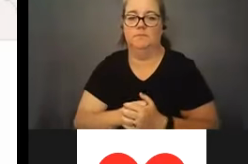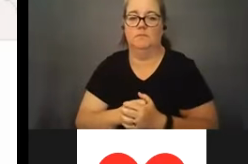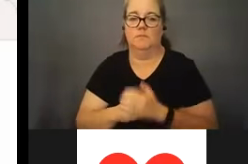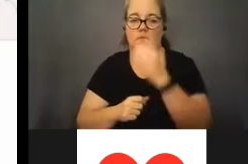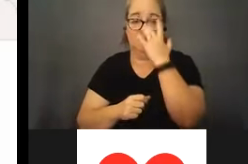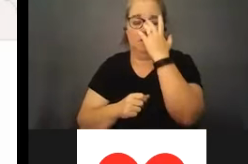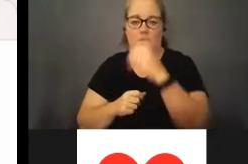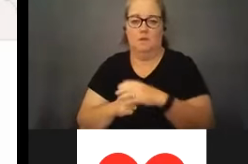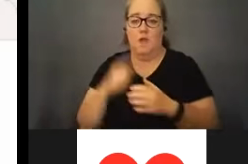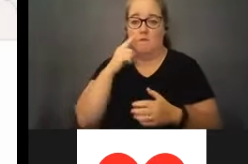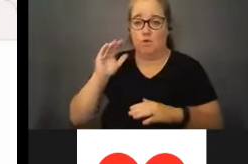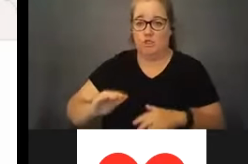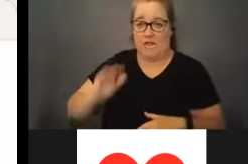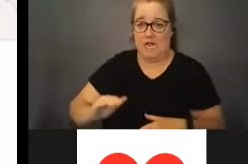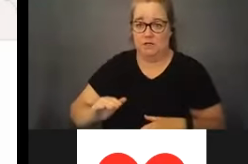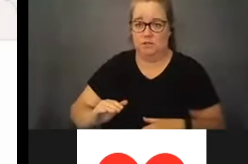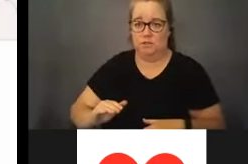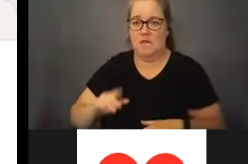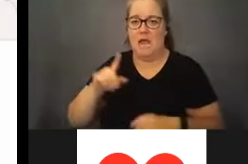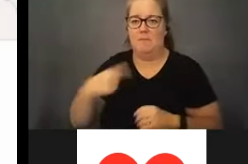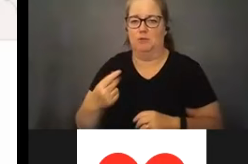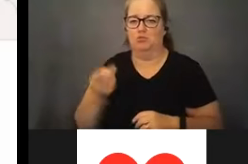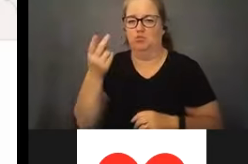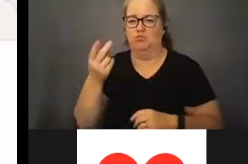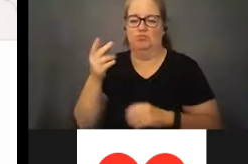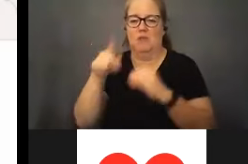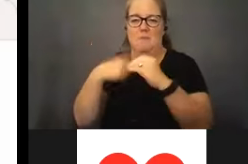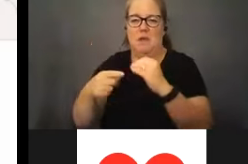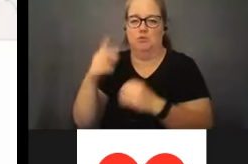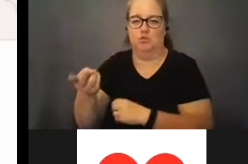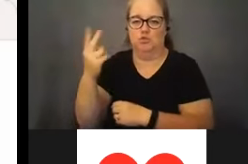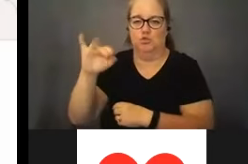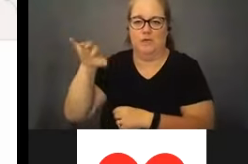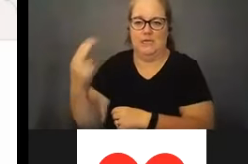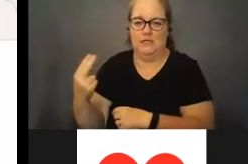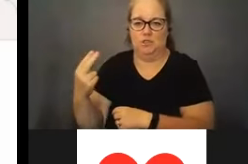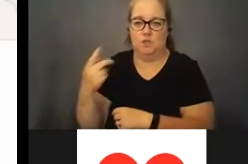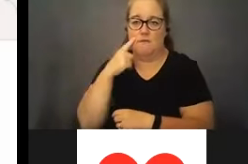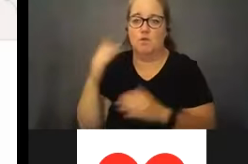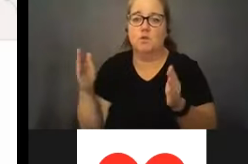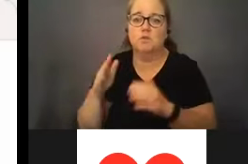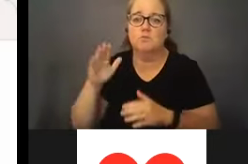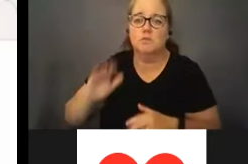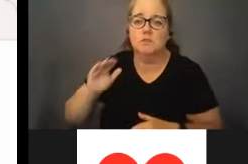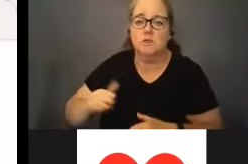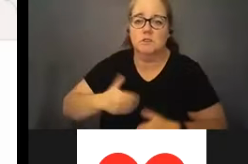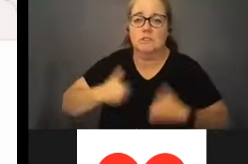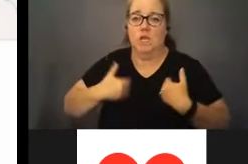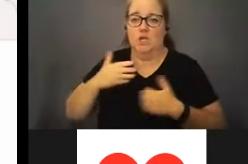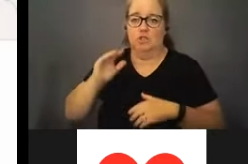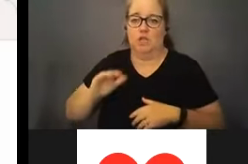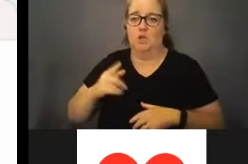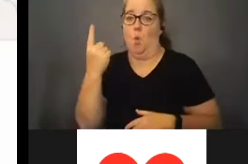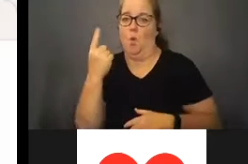For a child, push down about 2 inches. And for a smaller child, you may only need to perform chest compressions with one